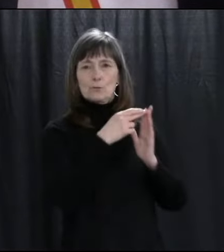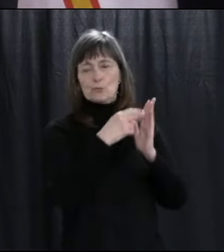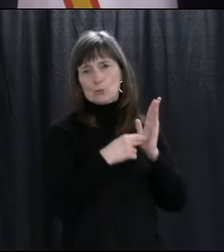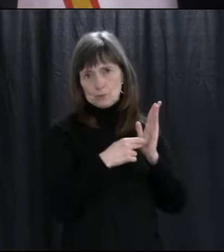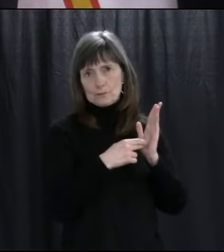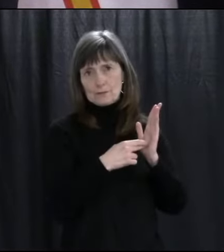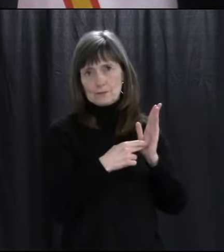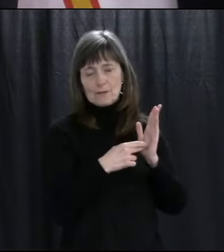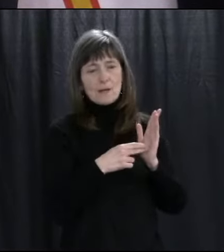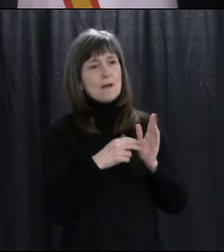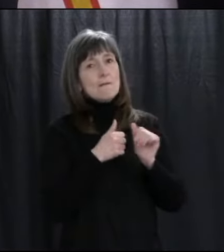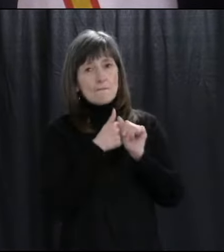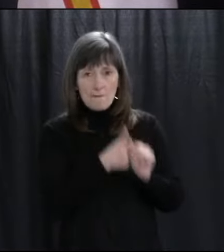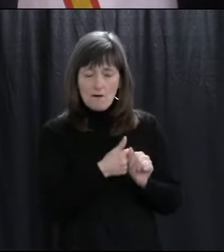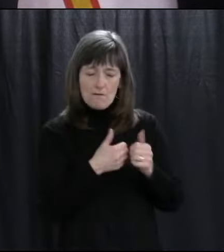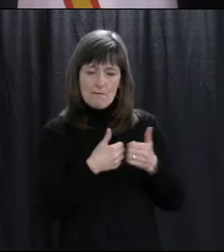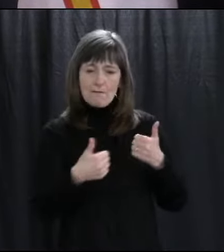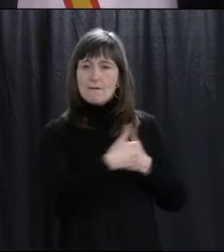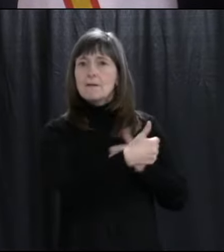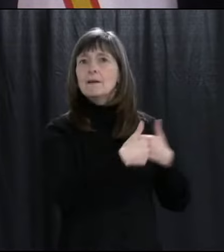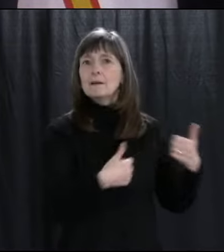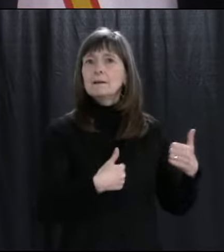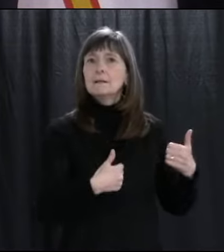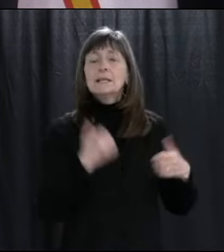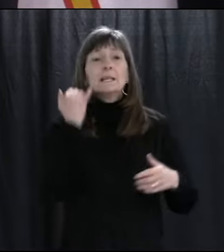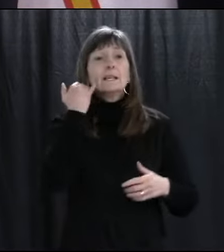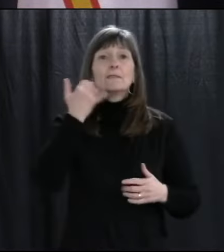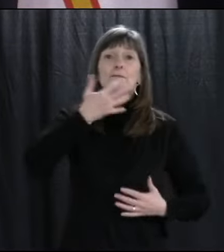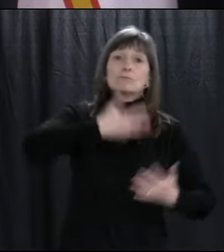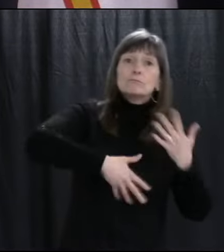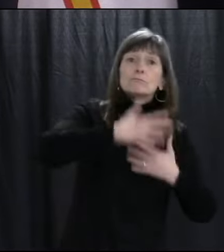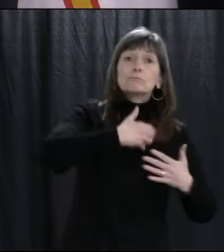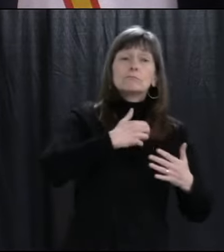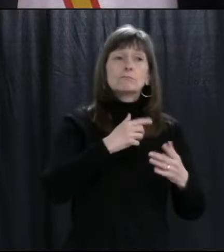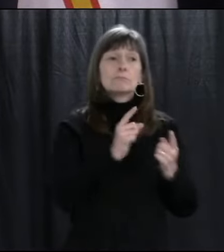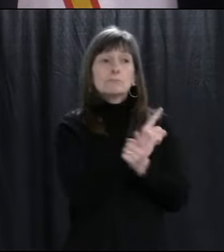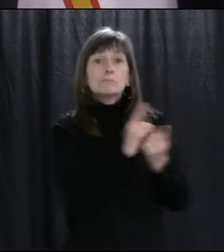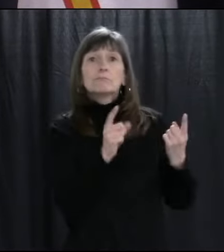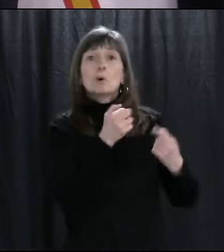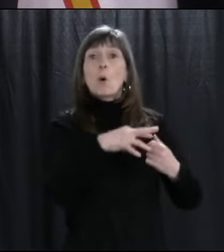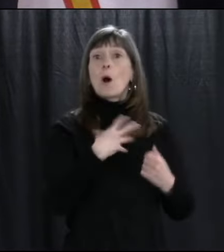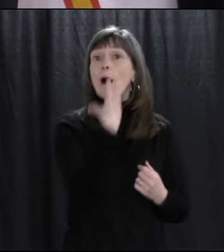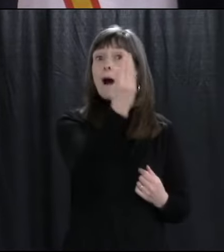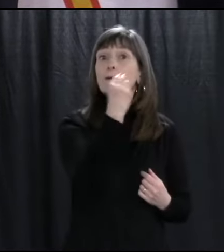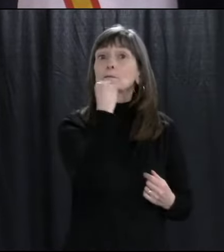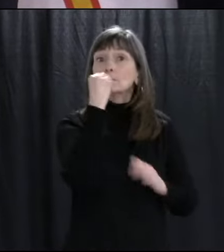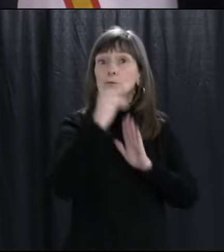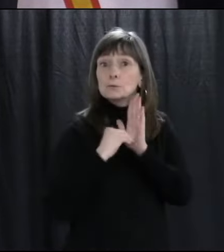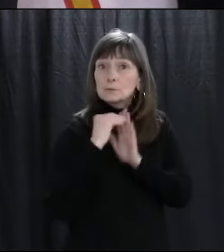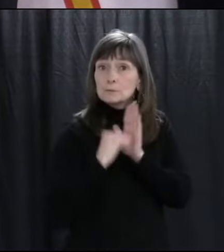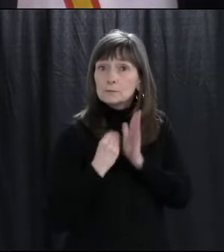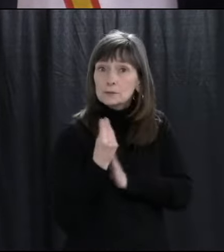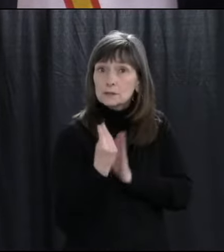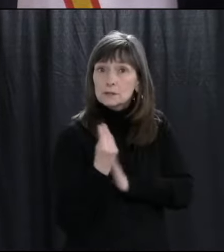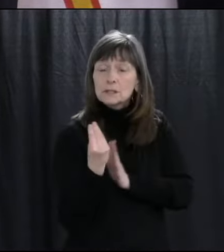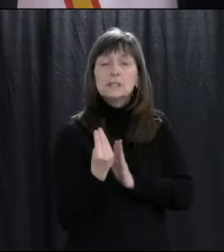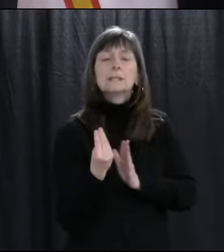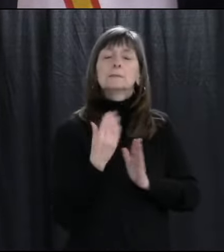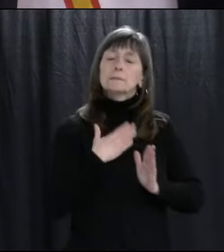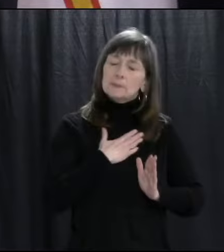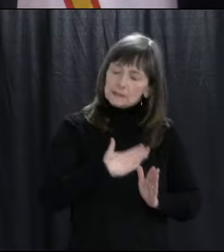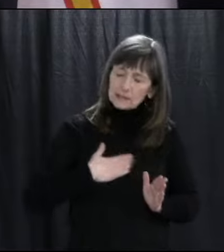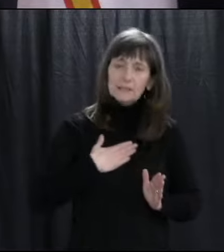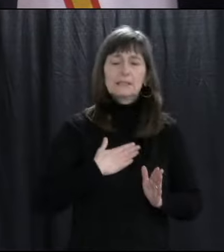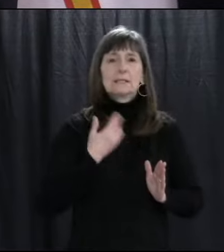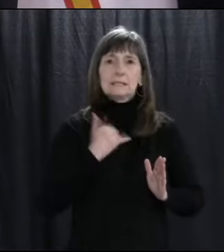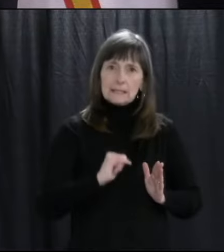distancing. When you are with others, or if you must go out for essentials like groceries, please remember the importance of adhering to